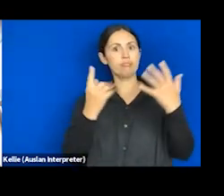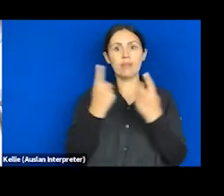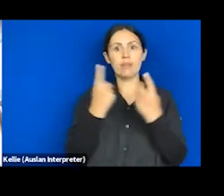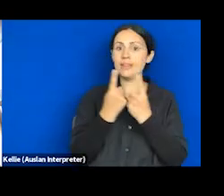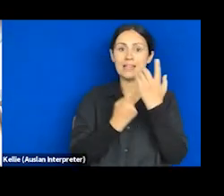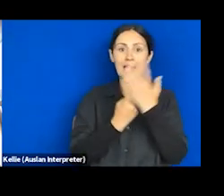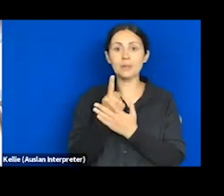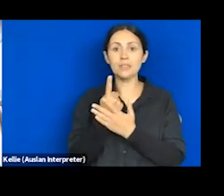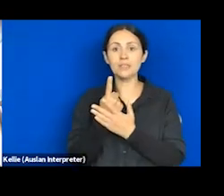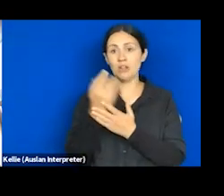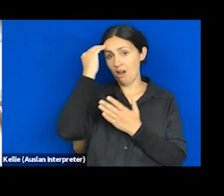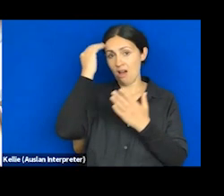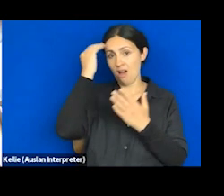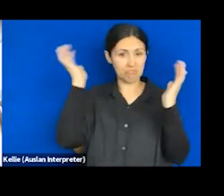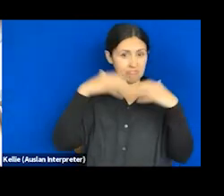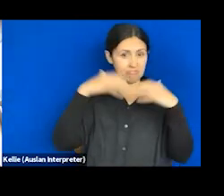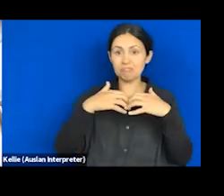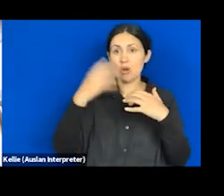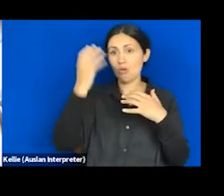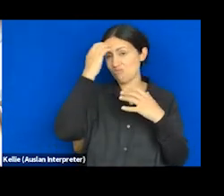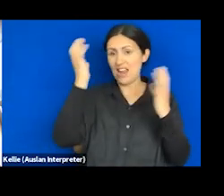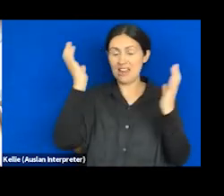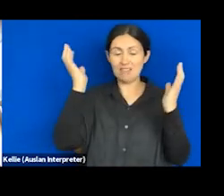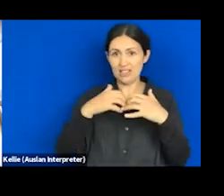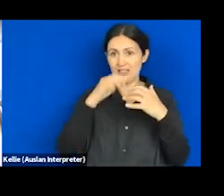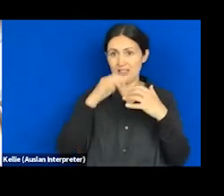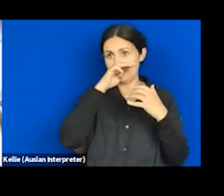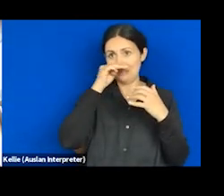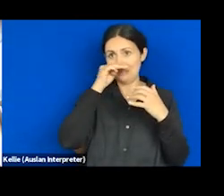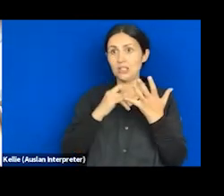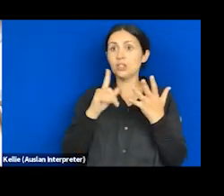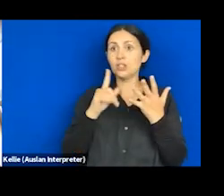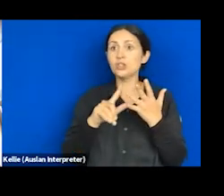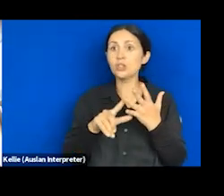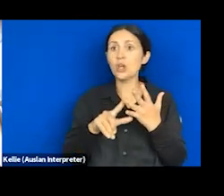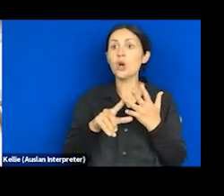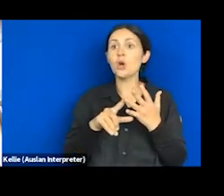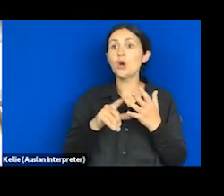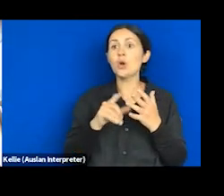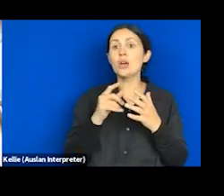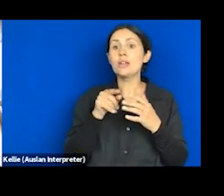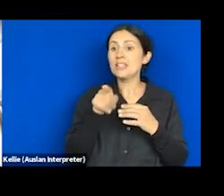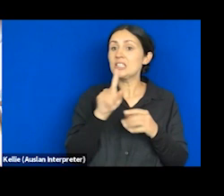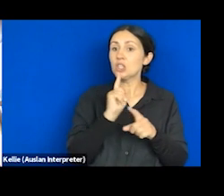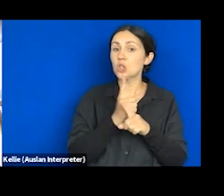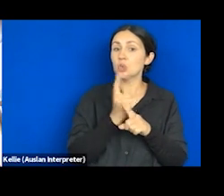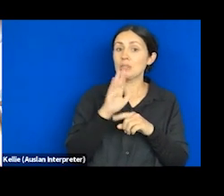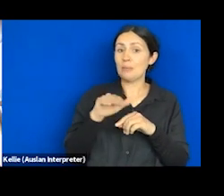breakdown of ego boundaries, perceived boundaries between self and others and self and